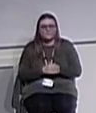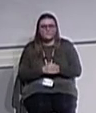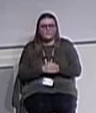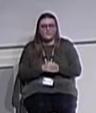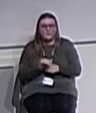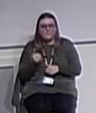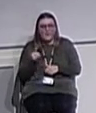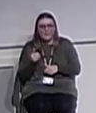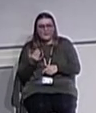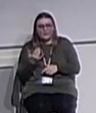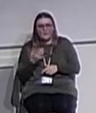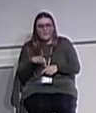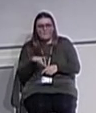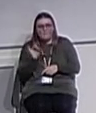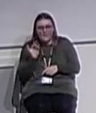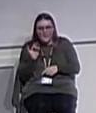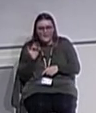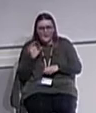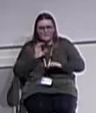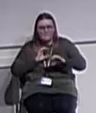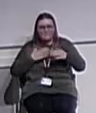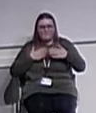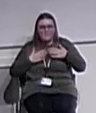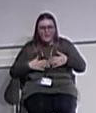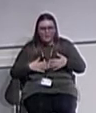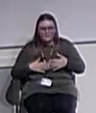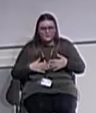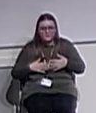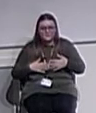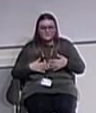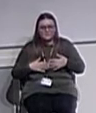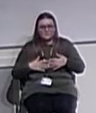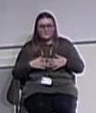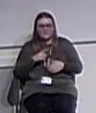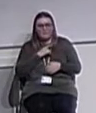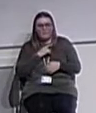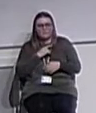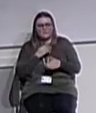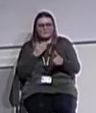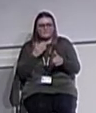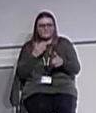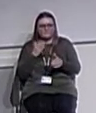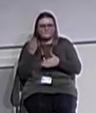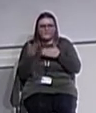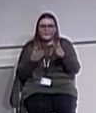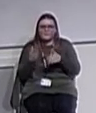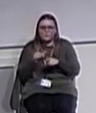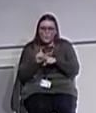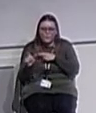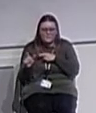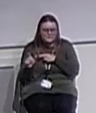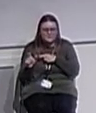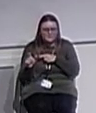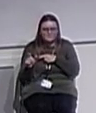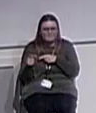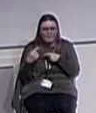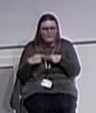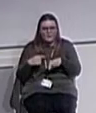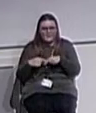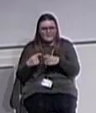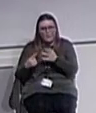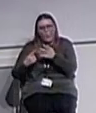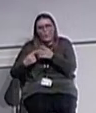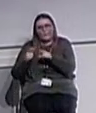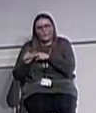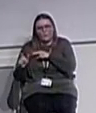for biology as opposed to biomedical sciences, because field courses are not available if you're doing all the other degree programs. So that might be a